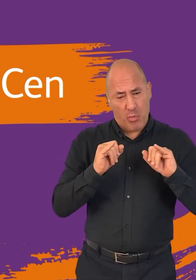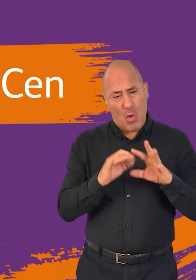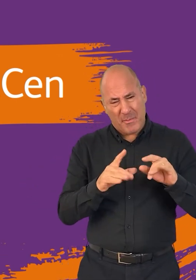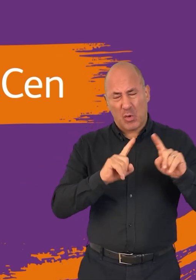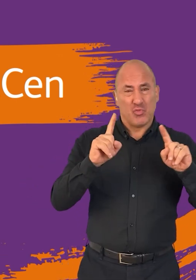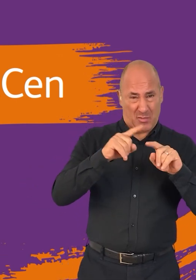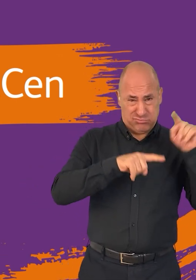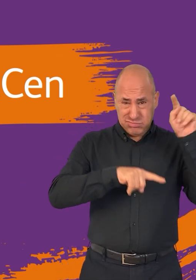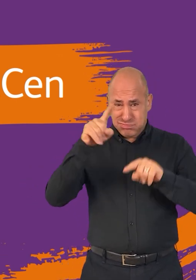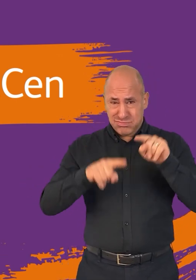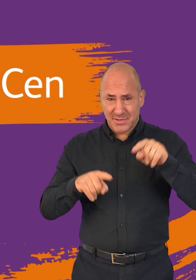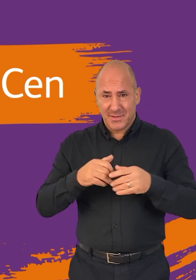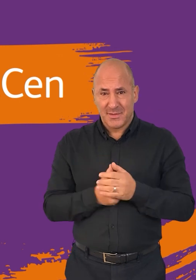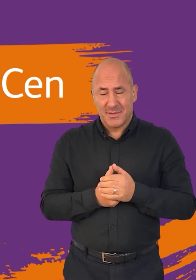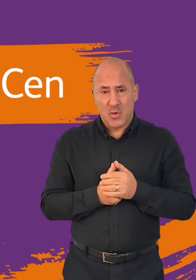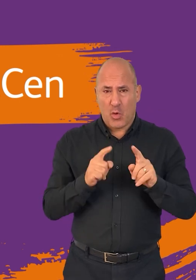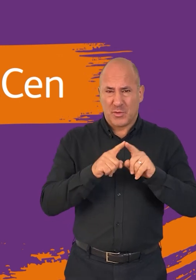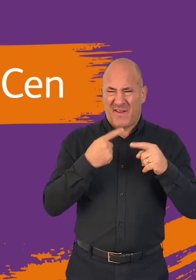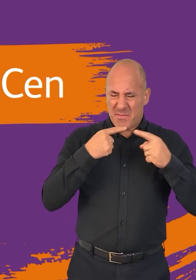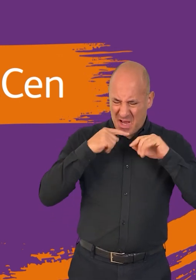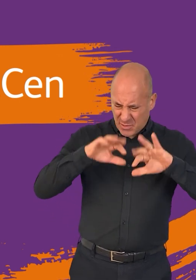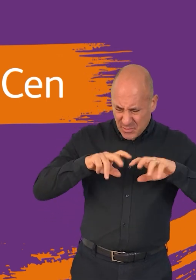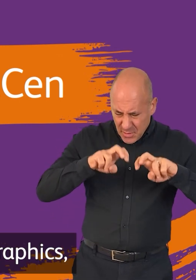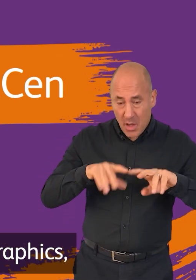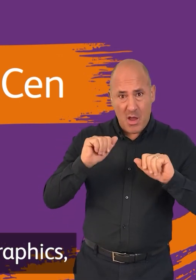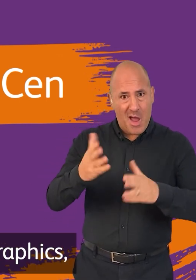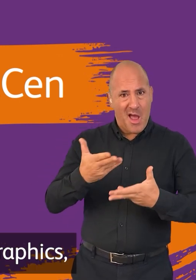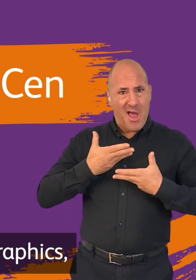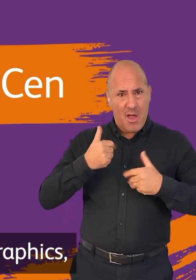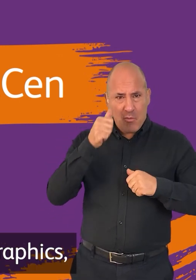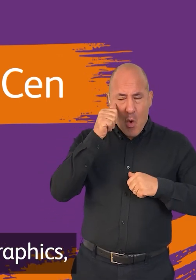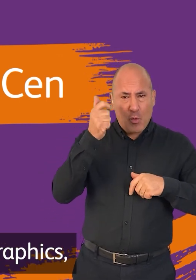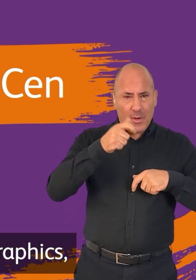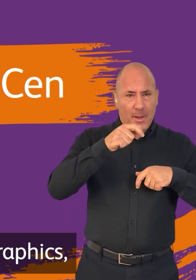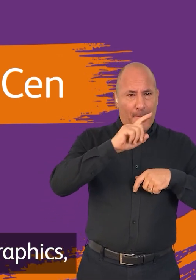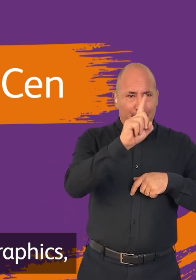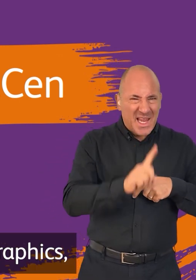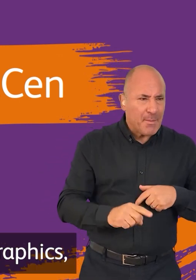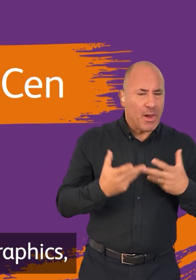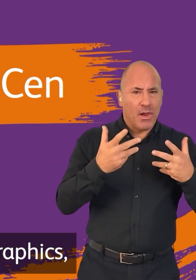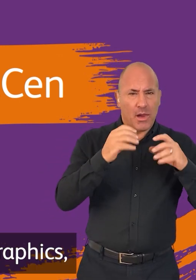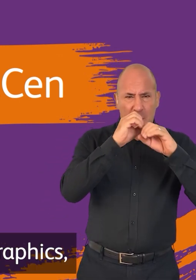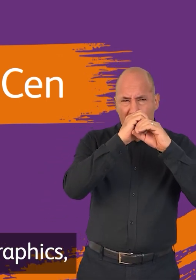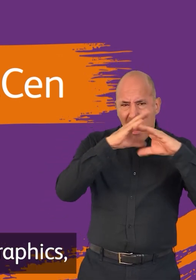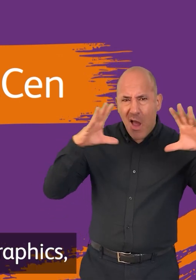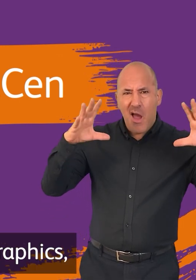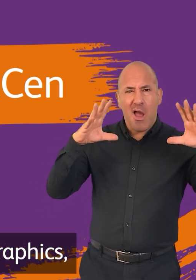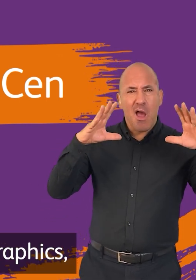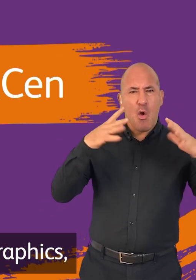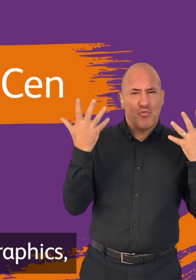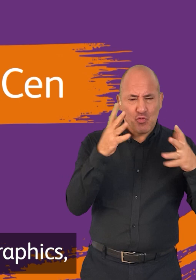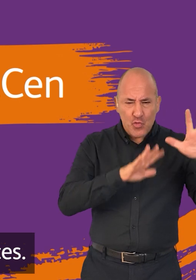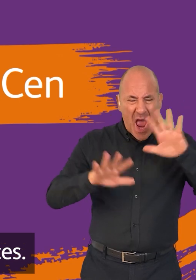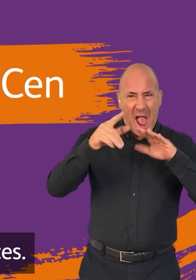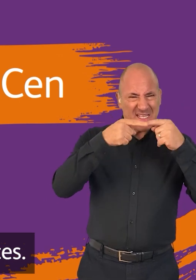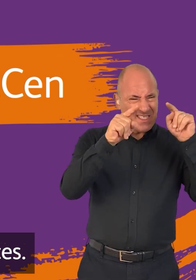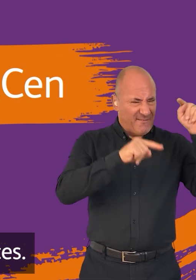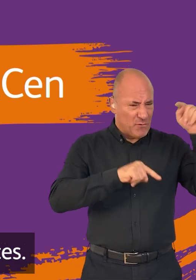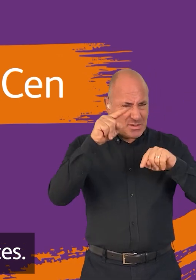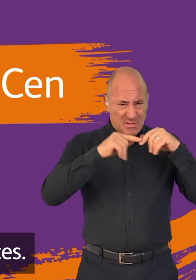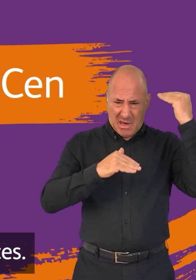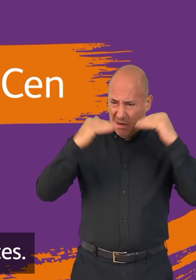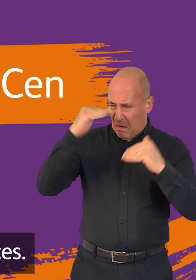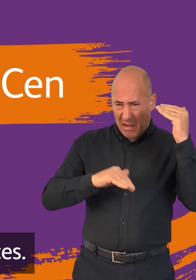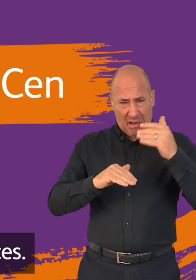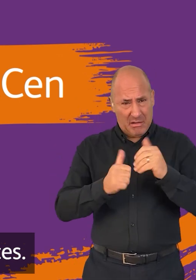scale of complex disabilities in the UK. It also provides valuable insight on demographics,